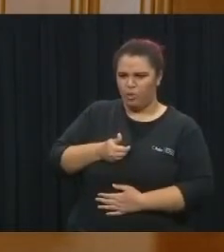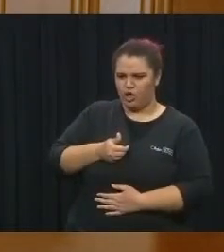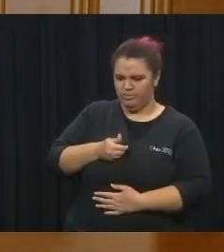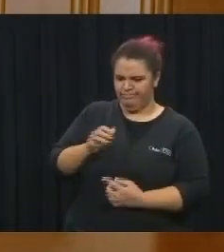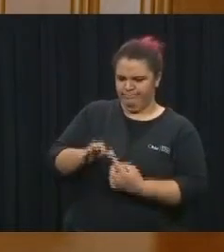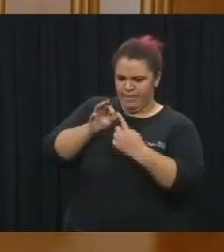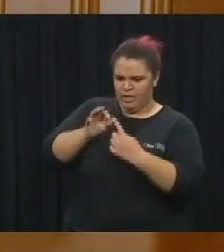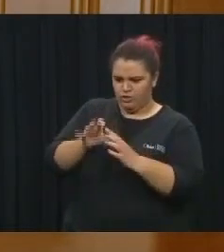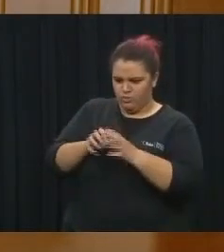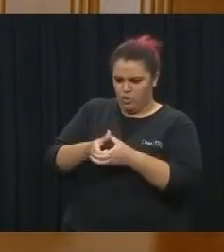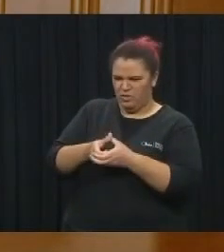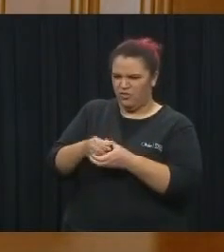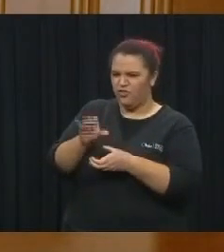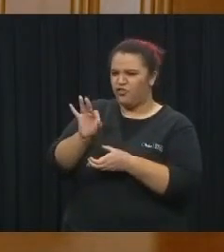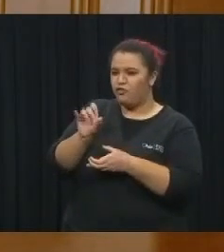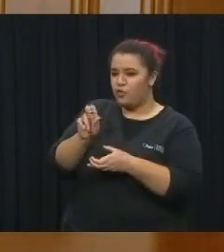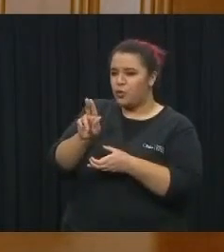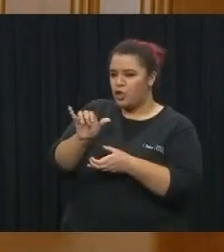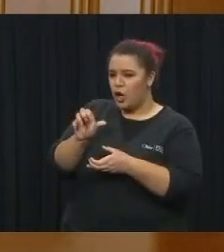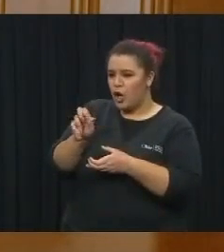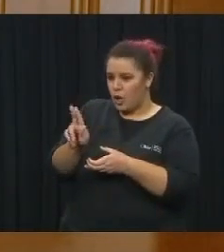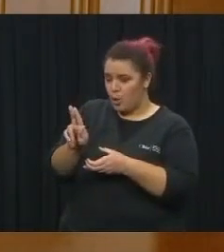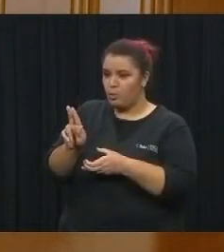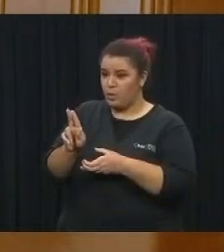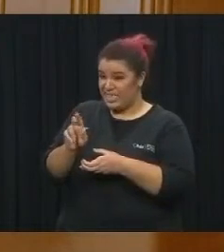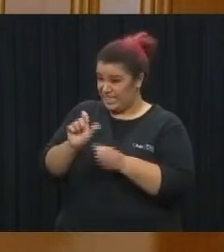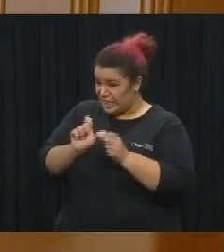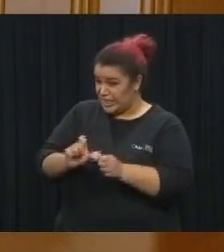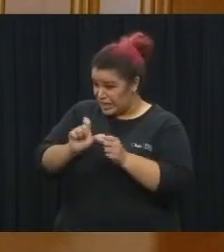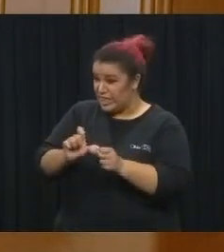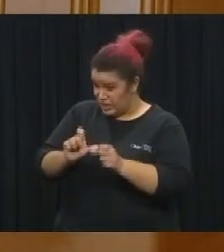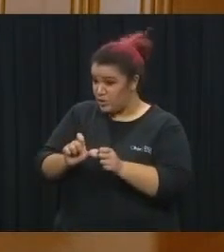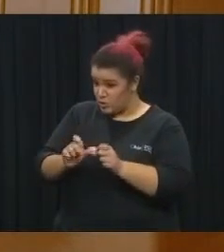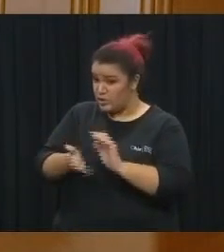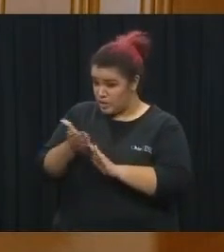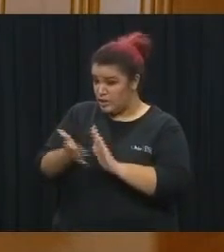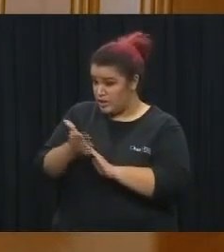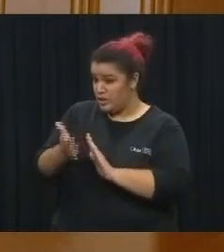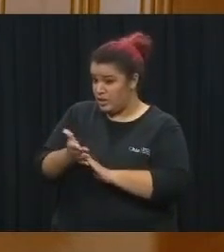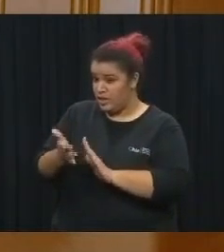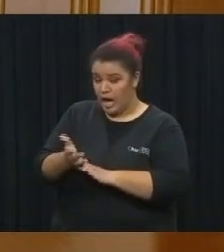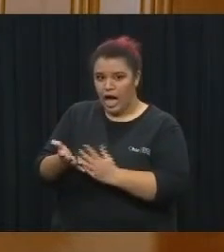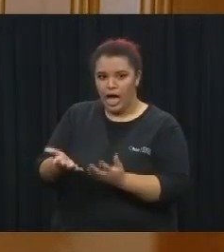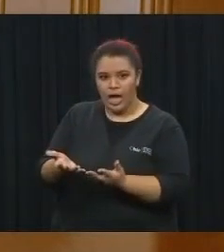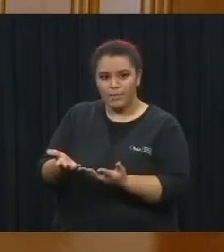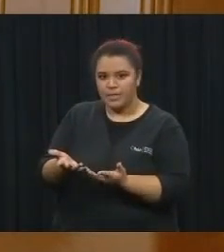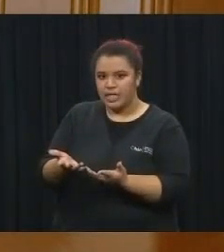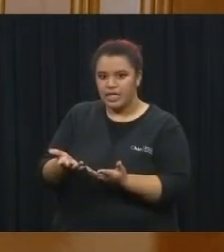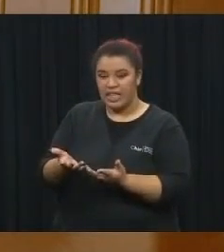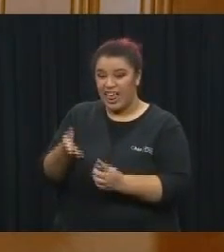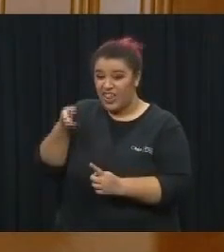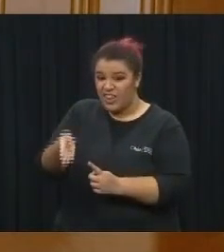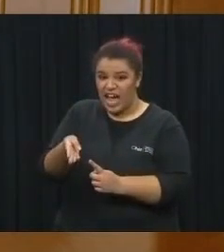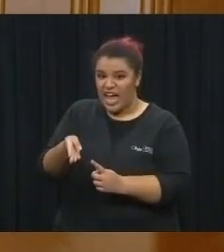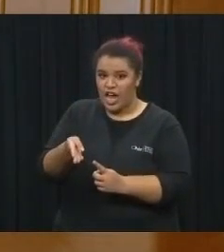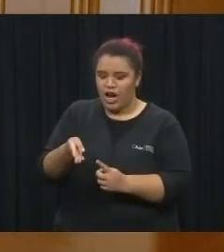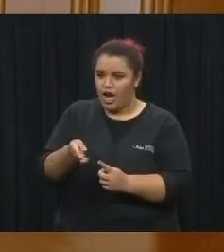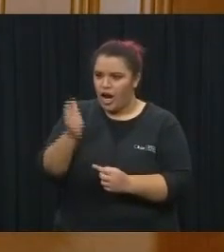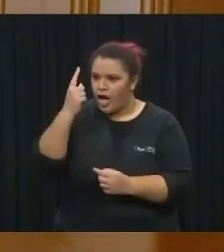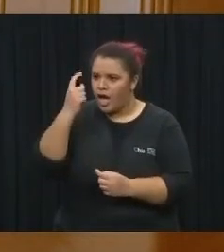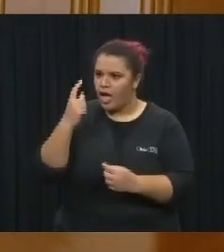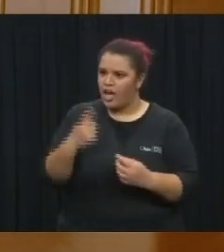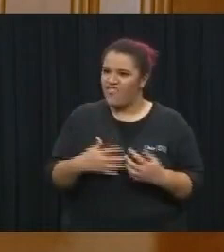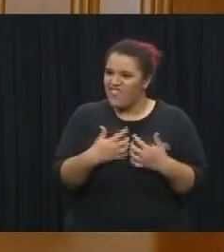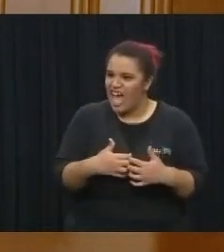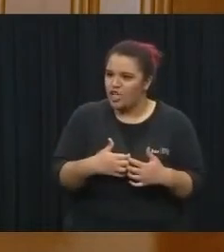can they stay open, them or any other manufacturer, where it's really tough to do social distancing when you're working in a